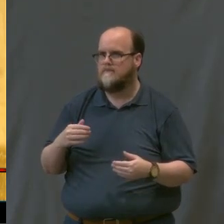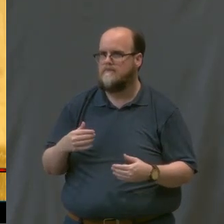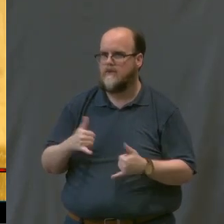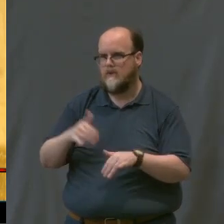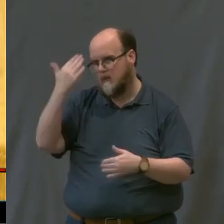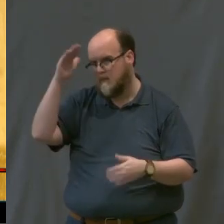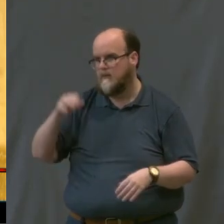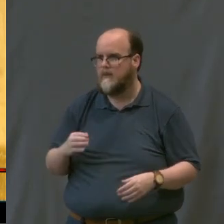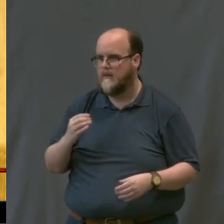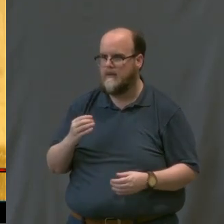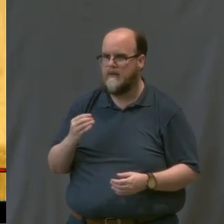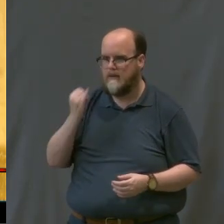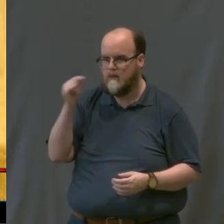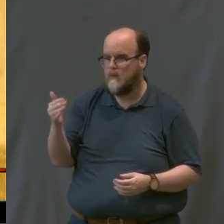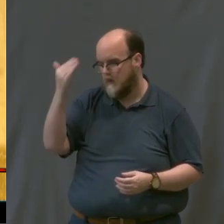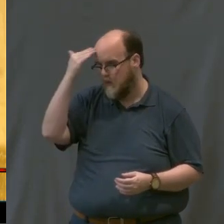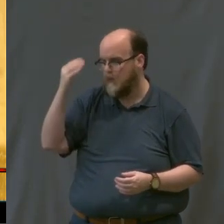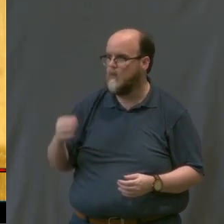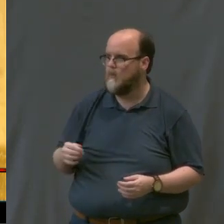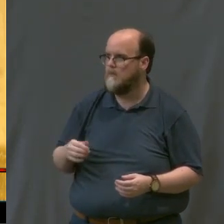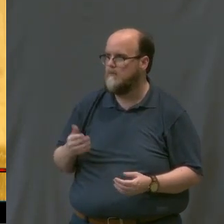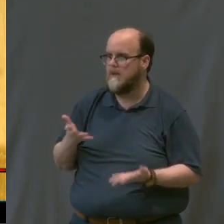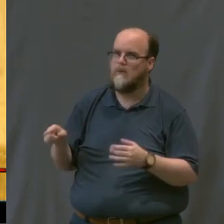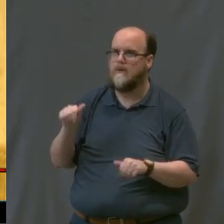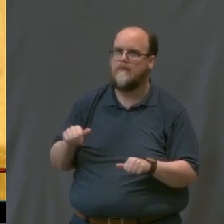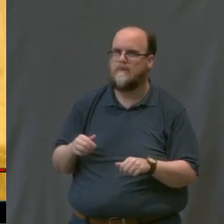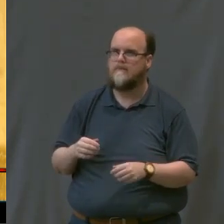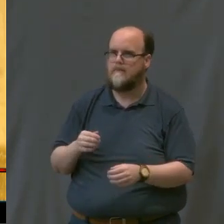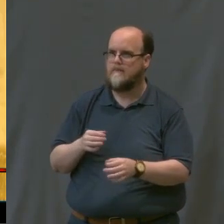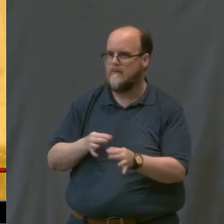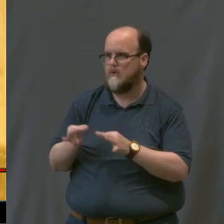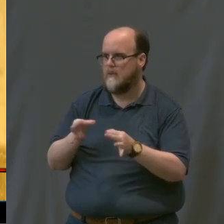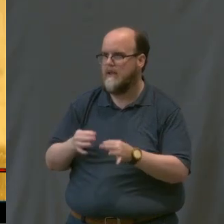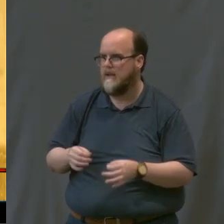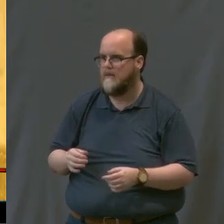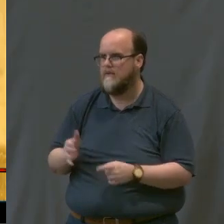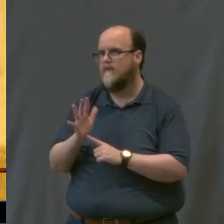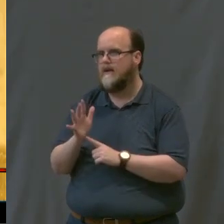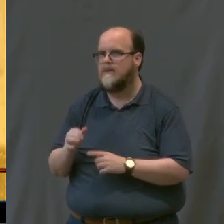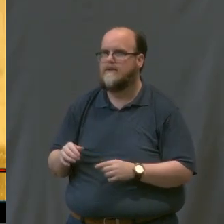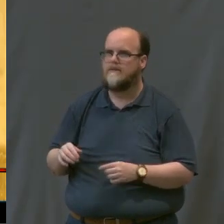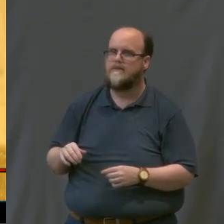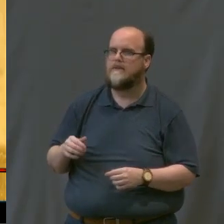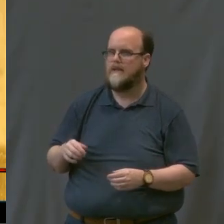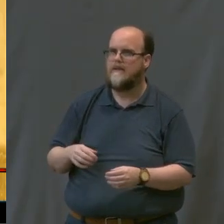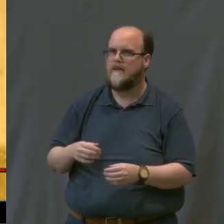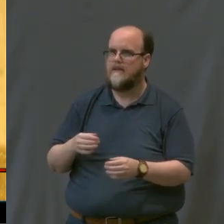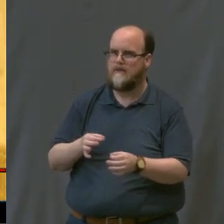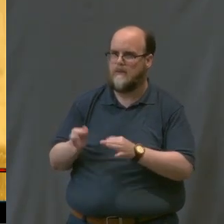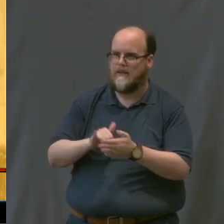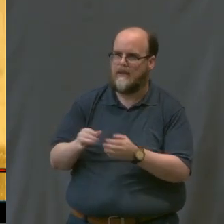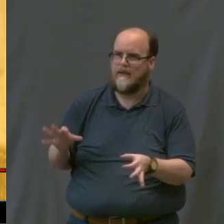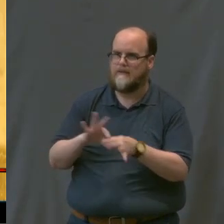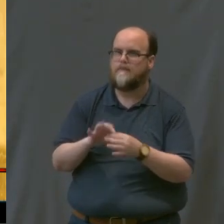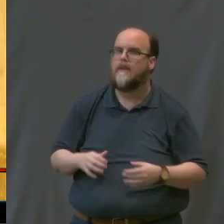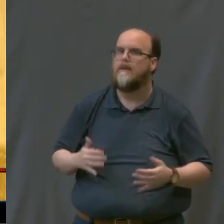it, maybe you can wax eloquently sometime up here for 5 or 10 minutes and tell us what that connection is. Now,